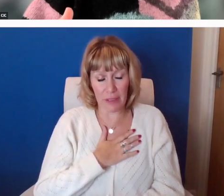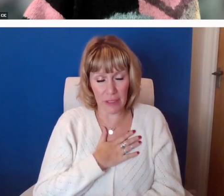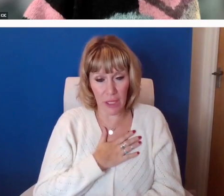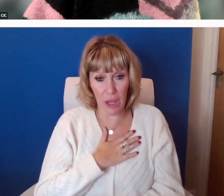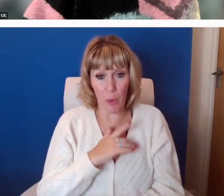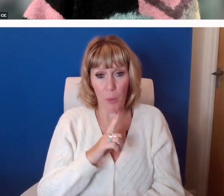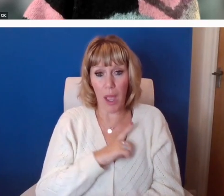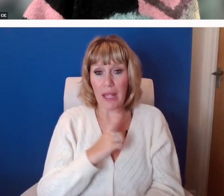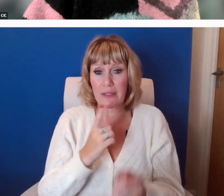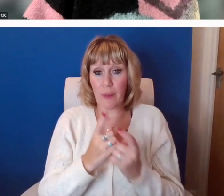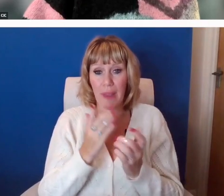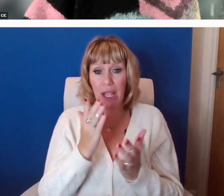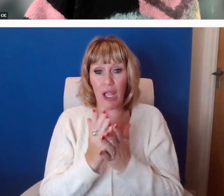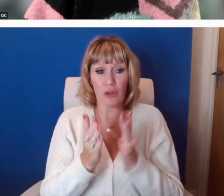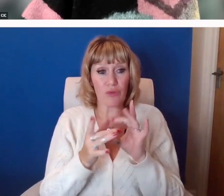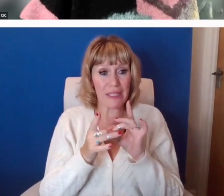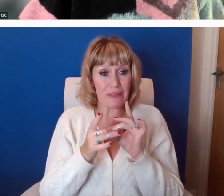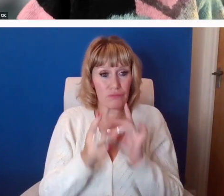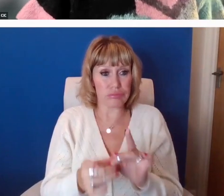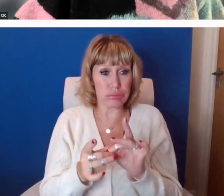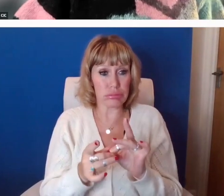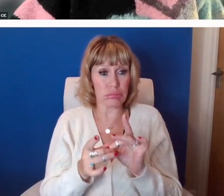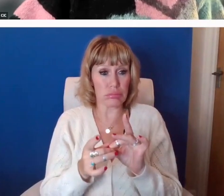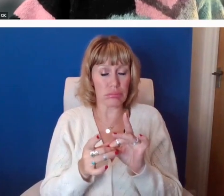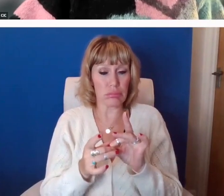really relate to. It's an image